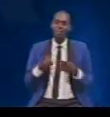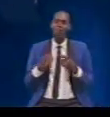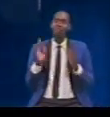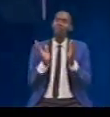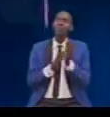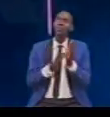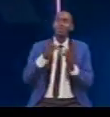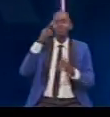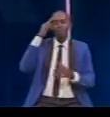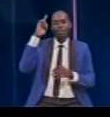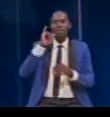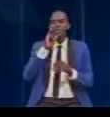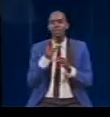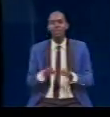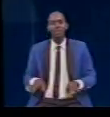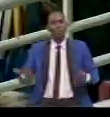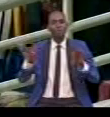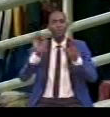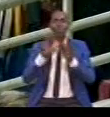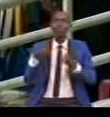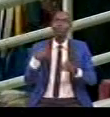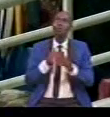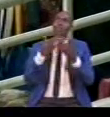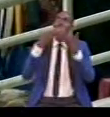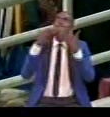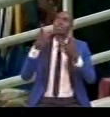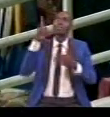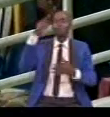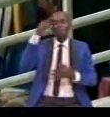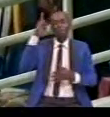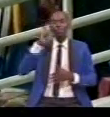He's worthy. We thank Him. He is so good.